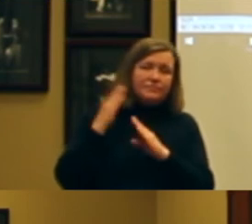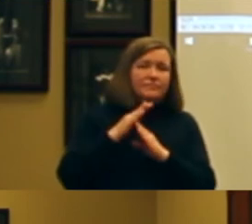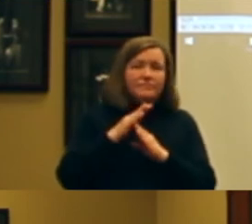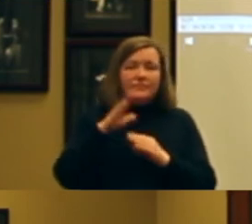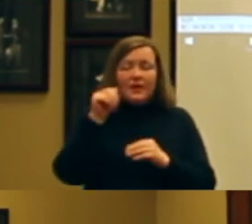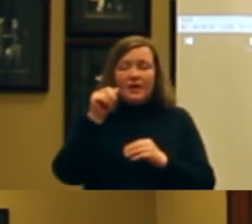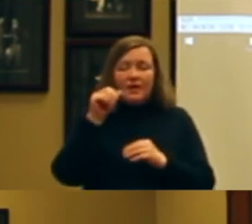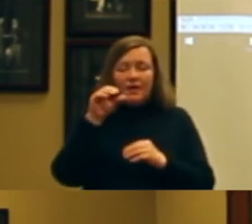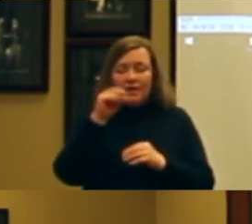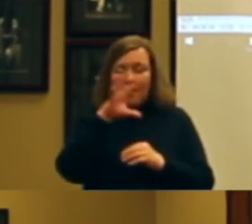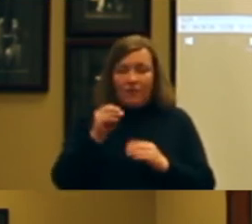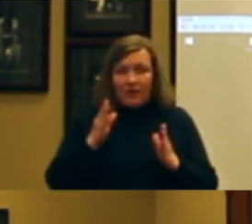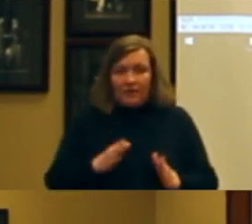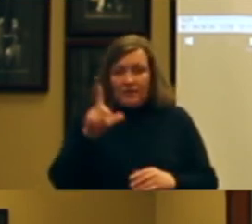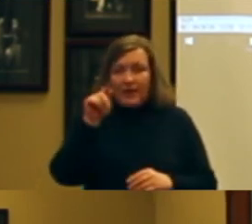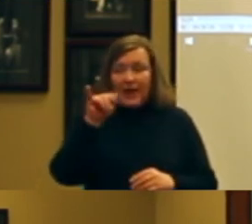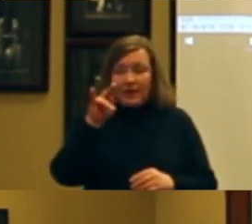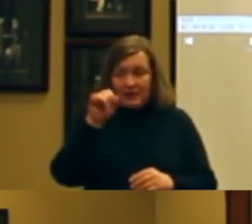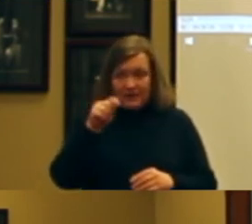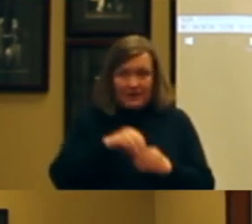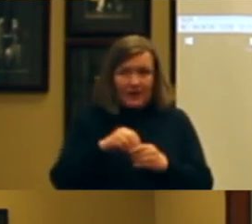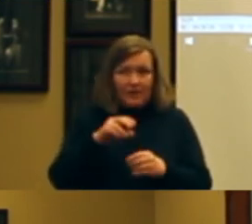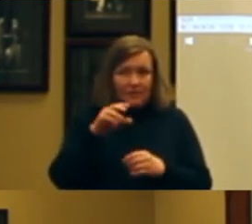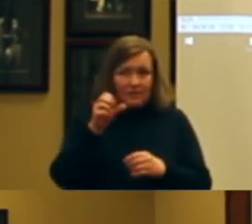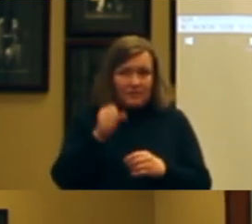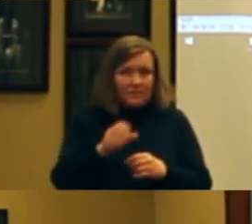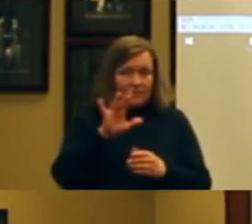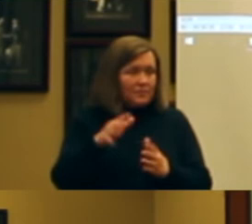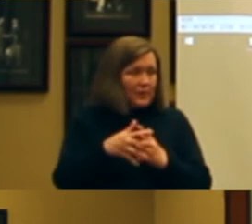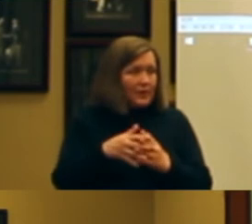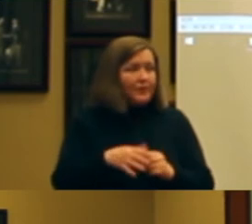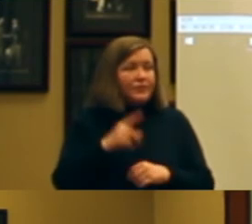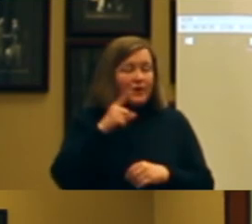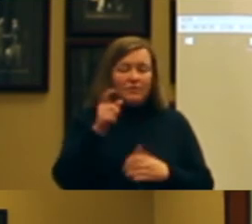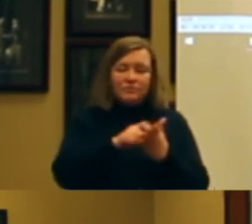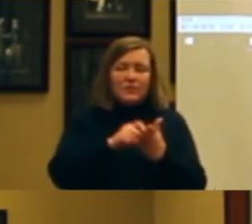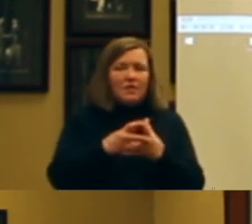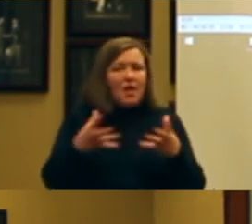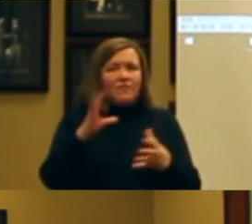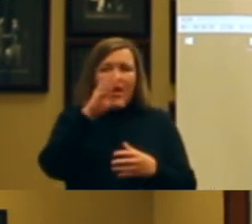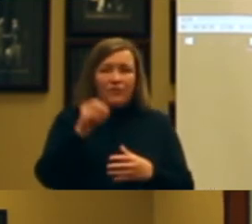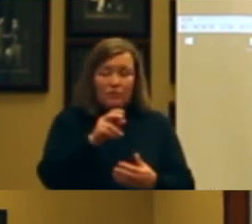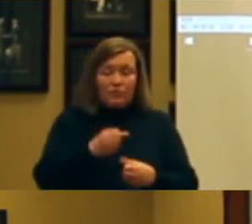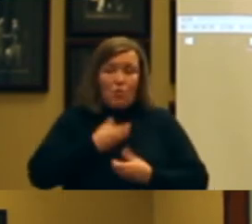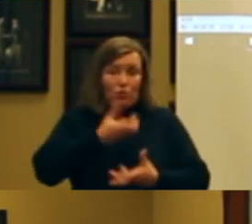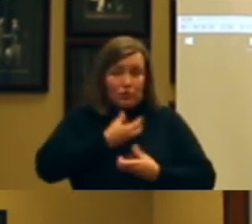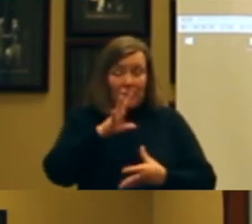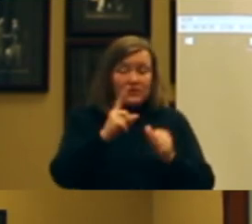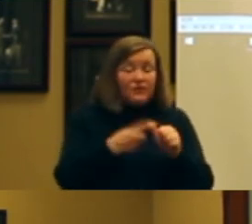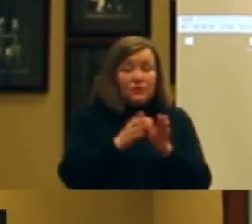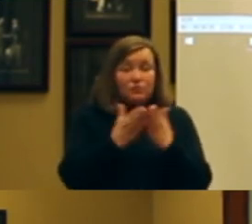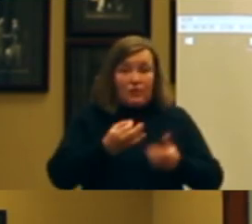Latin America. He has published several books in translation of African poetry. In fact, his first book